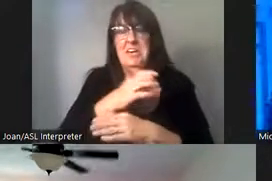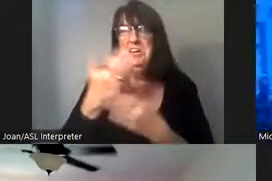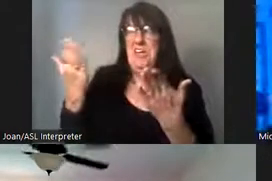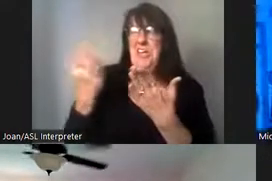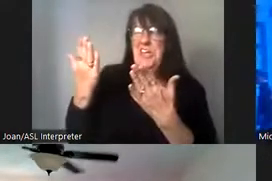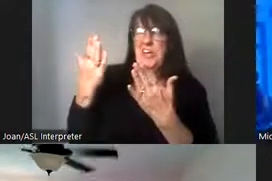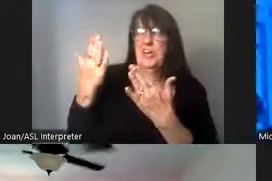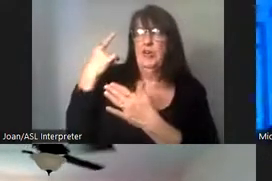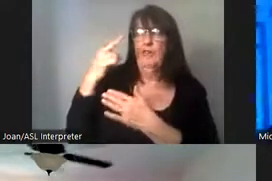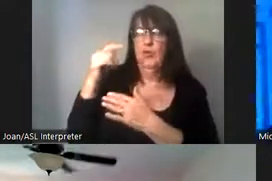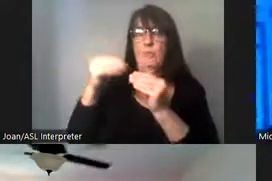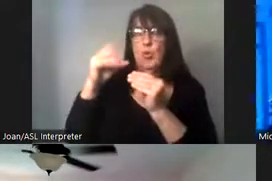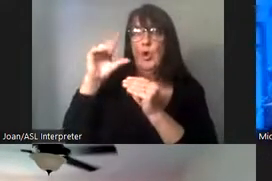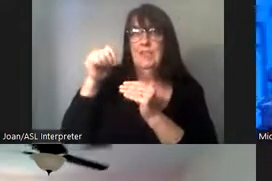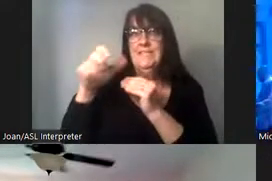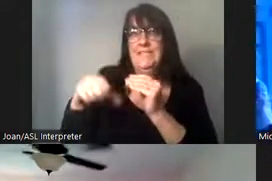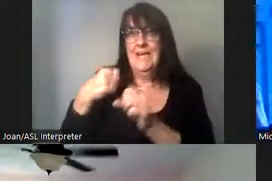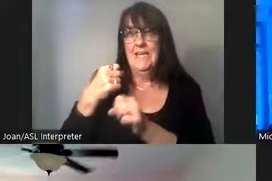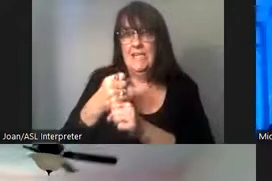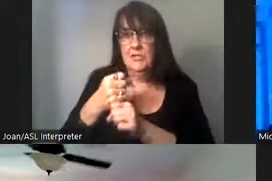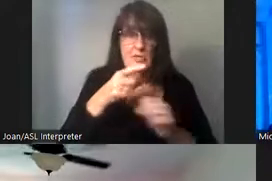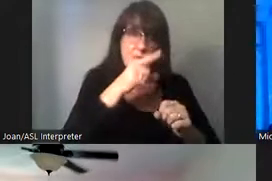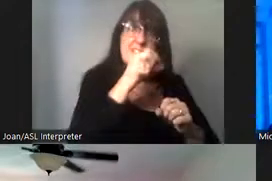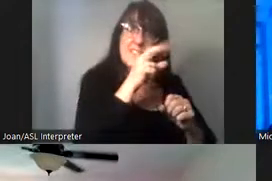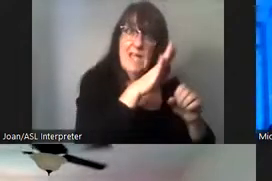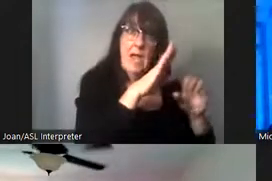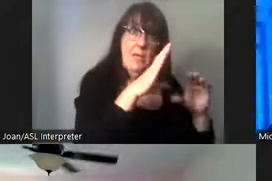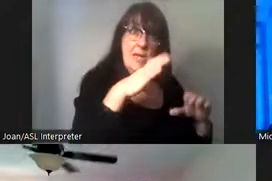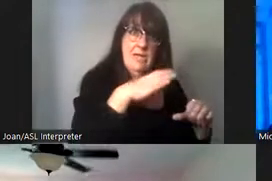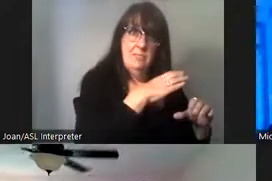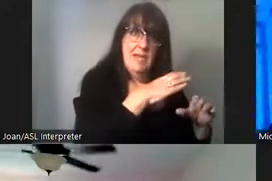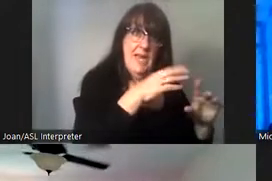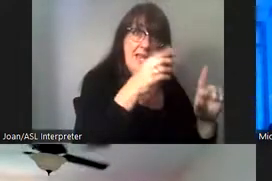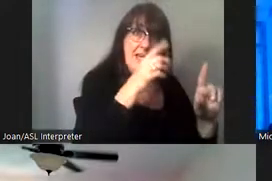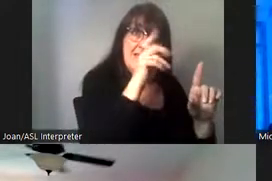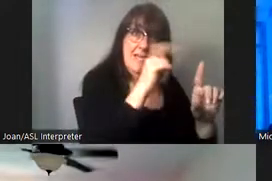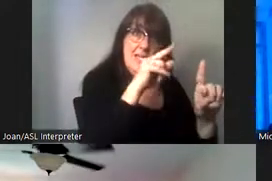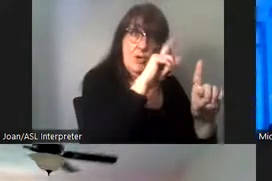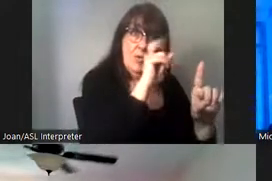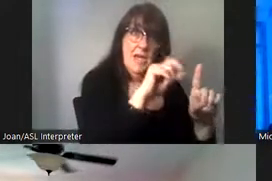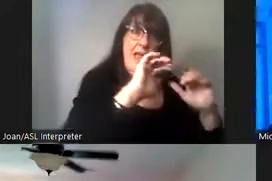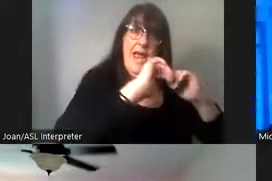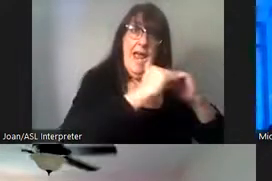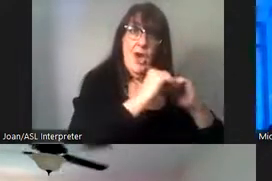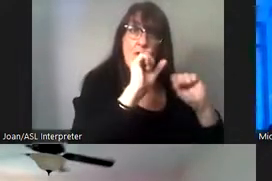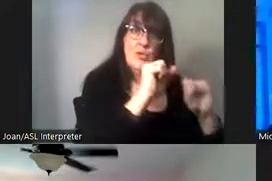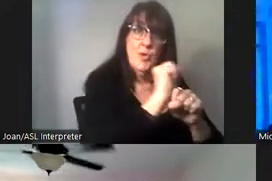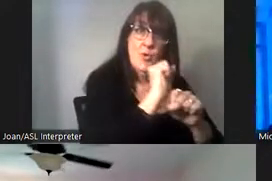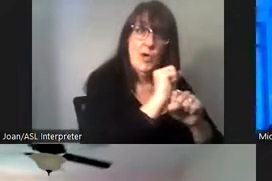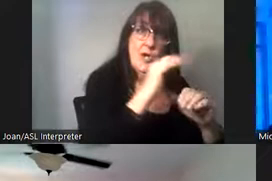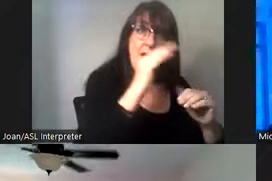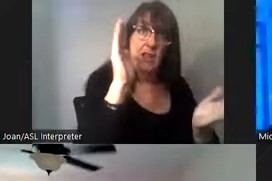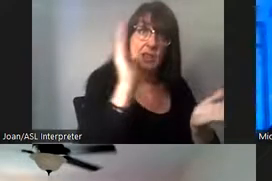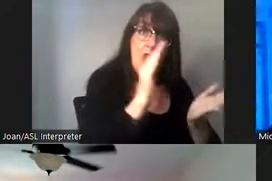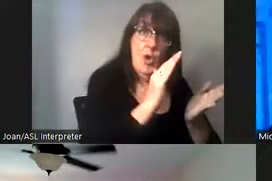for more than 10 years, had a subcommittee that asked a key question. How can we get our arms around low embodied